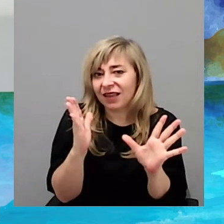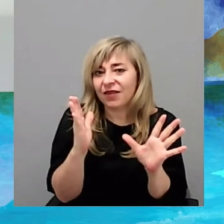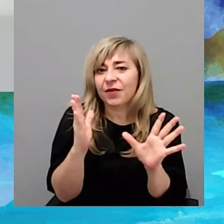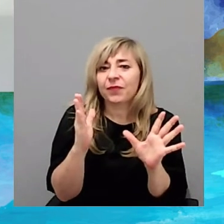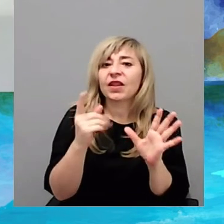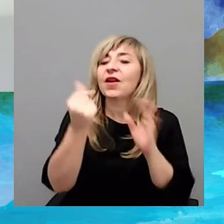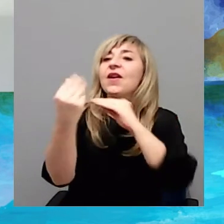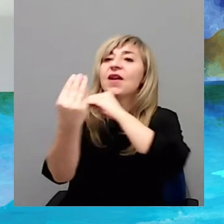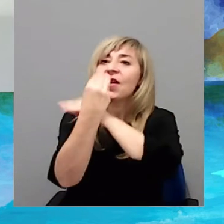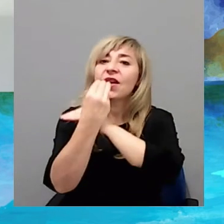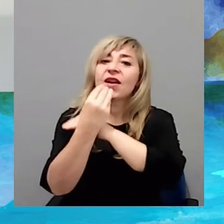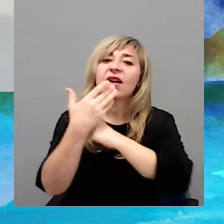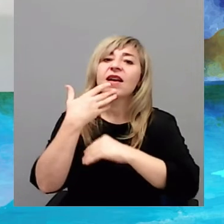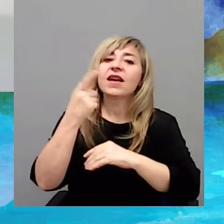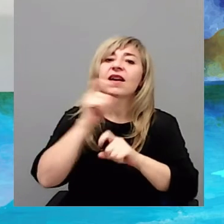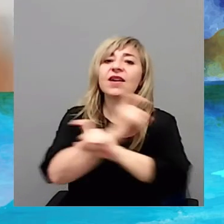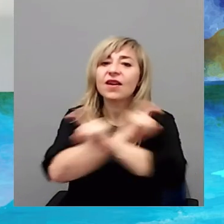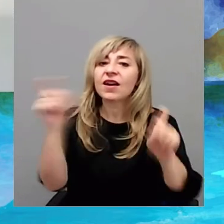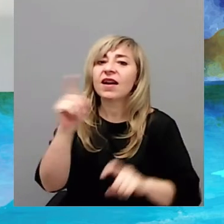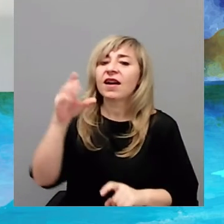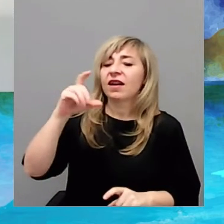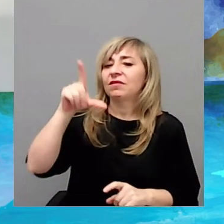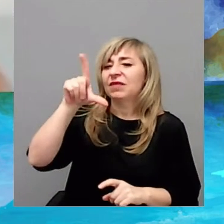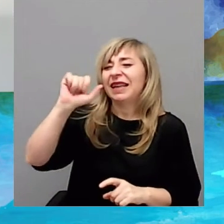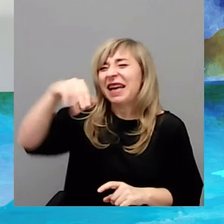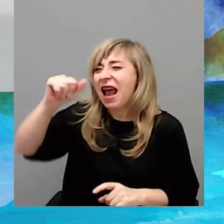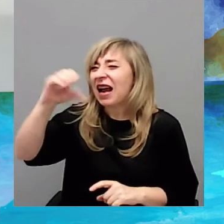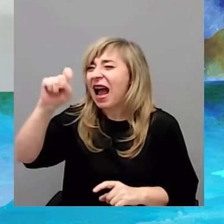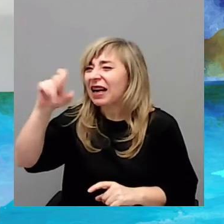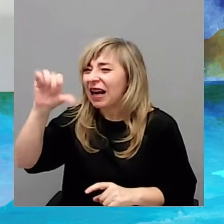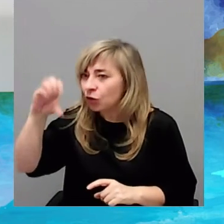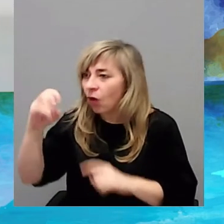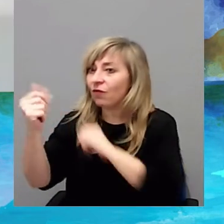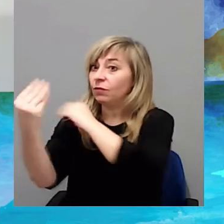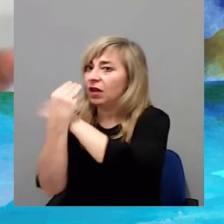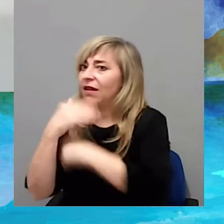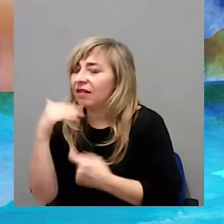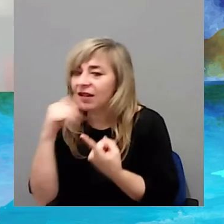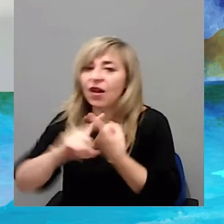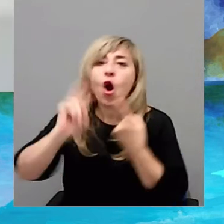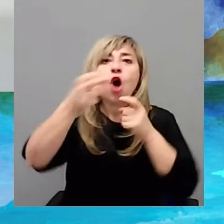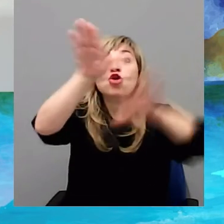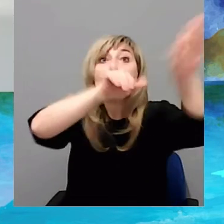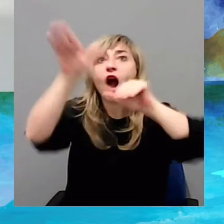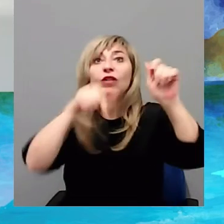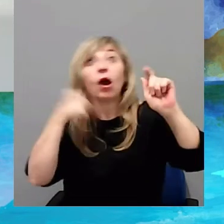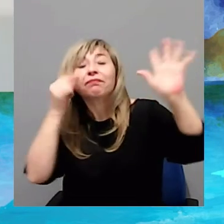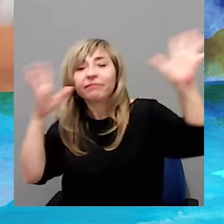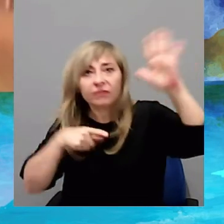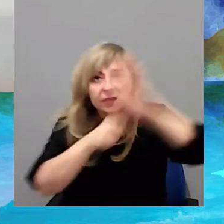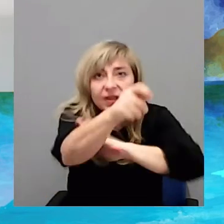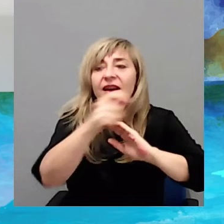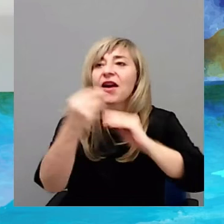financiación, por ejemplo, de la Fundación Danielina Carasso. We receive funding from different foundations. We